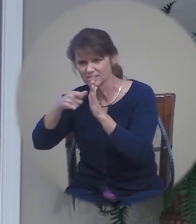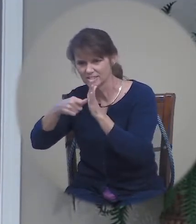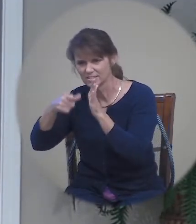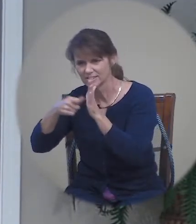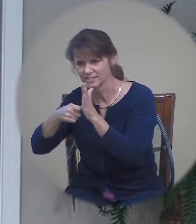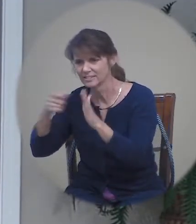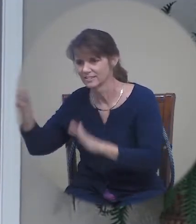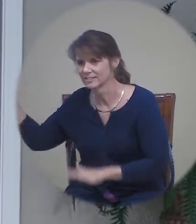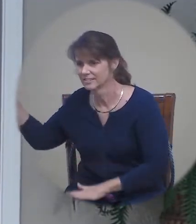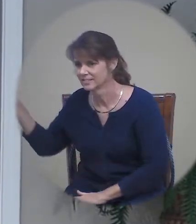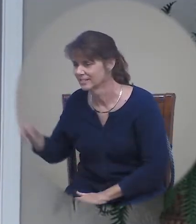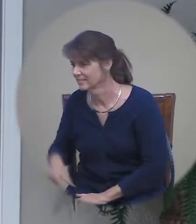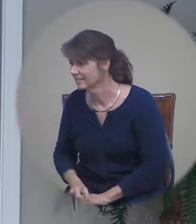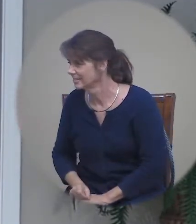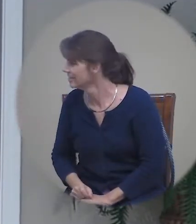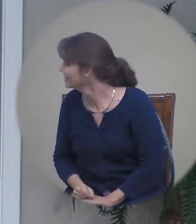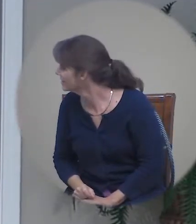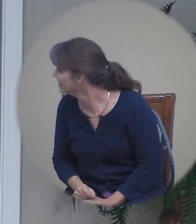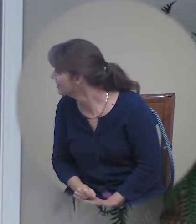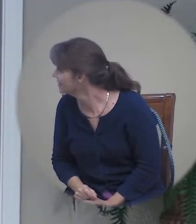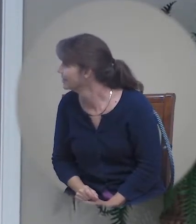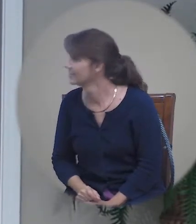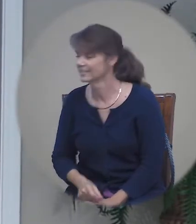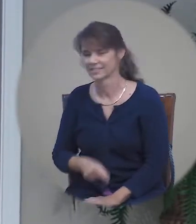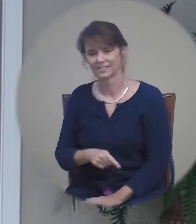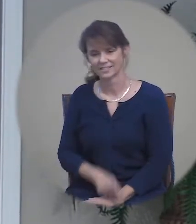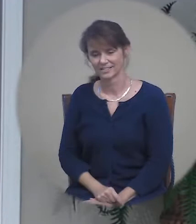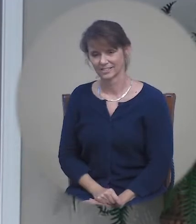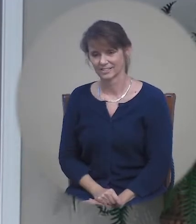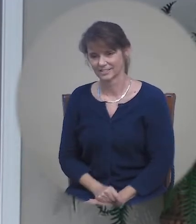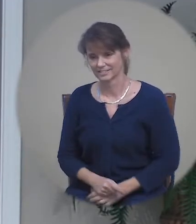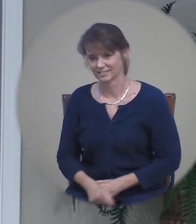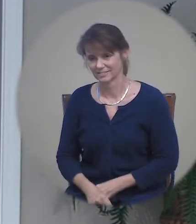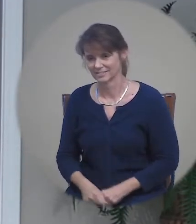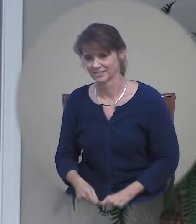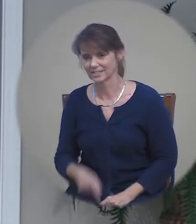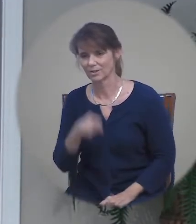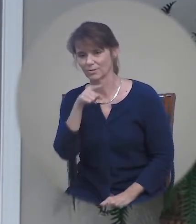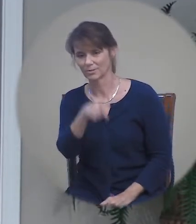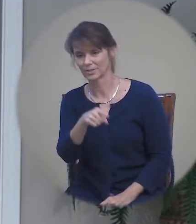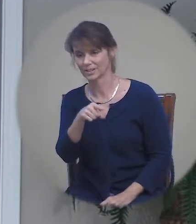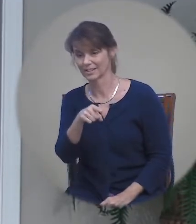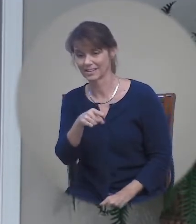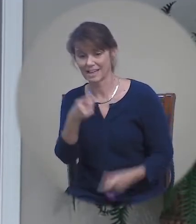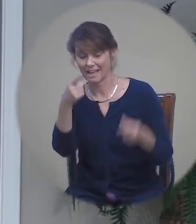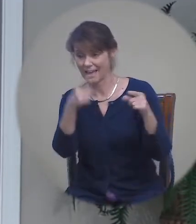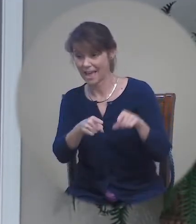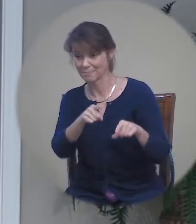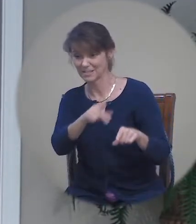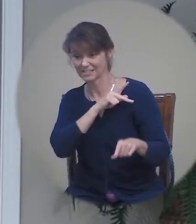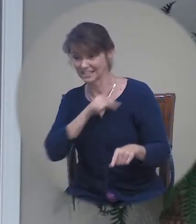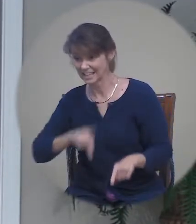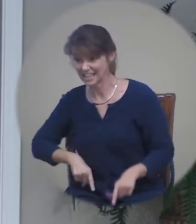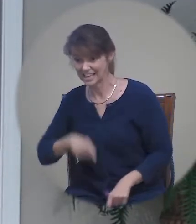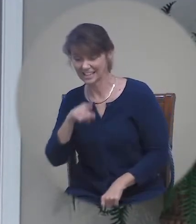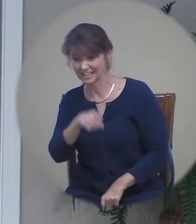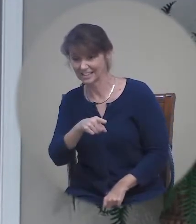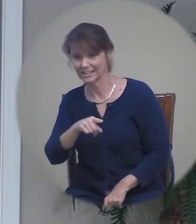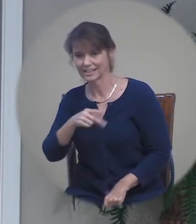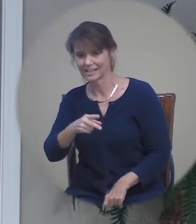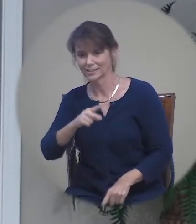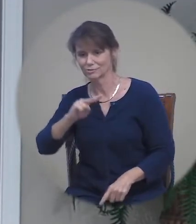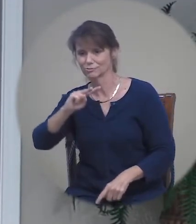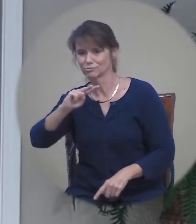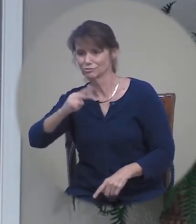Esarhaddon. And so his two older sons then killed him in the night. So Sennacherib never again became a threat